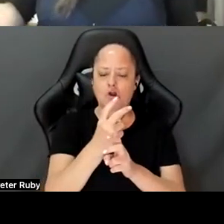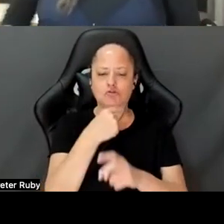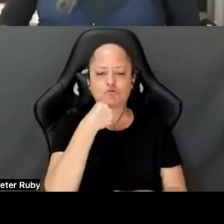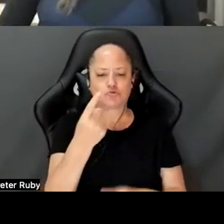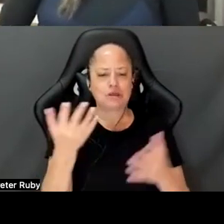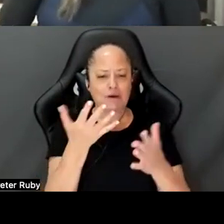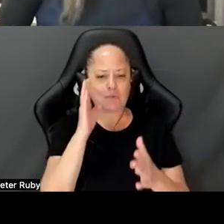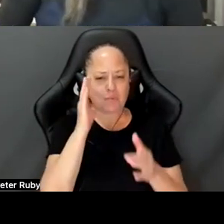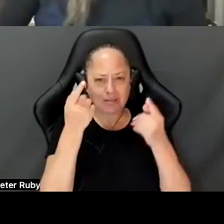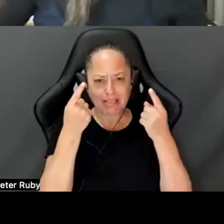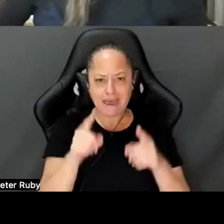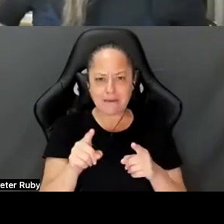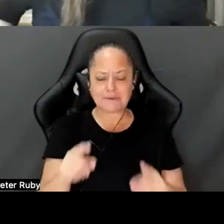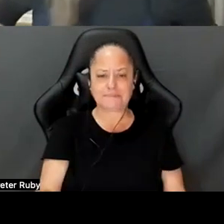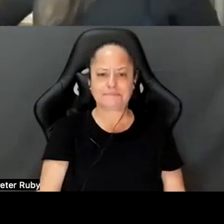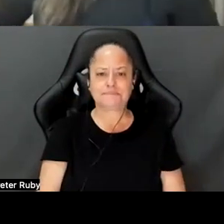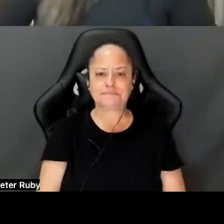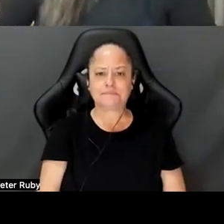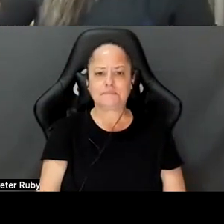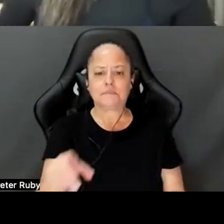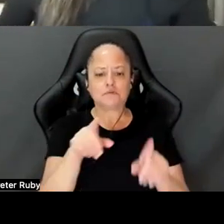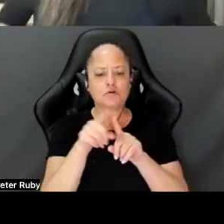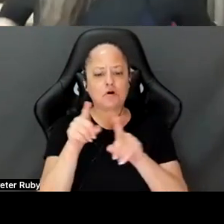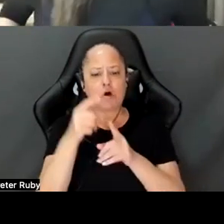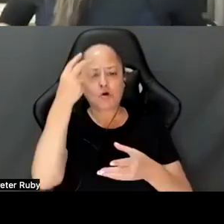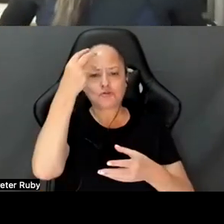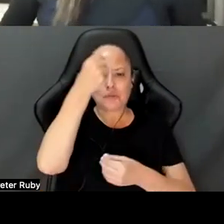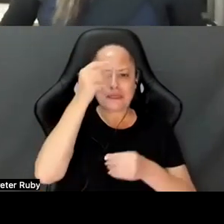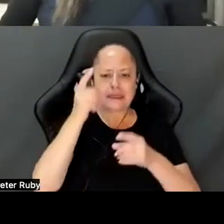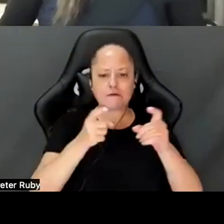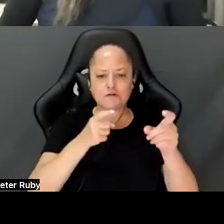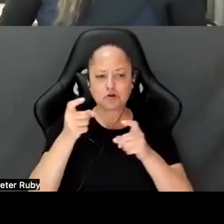happen. But I was also thinking of control.